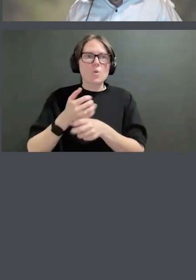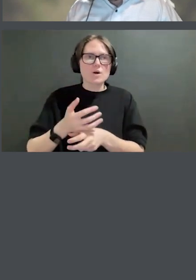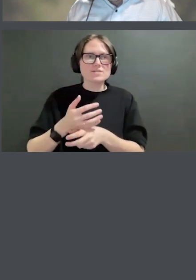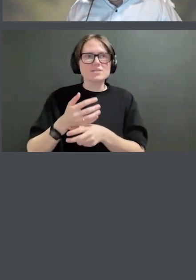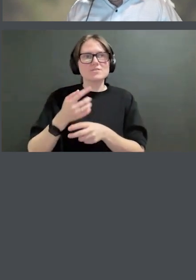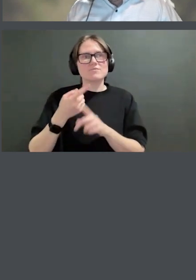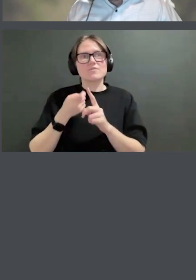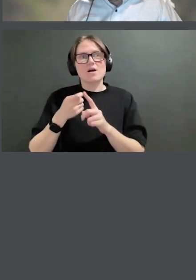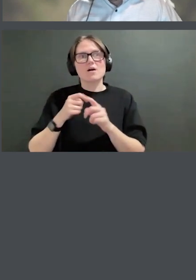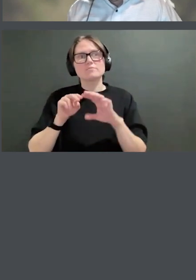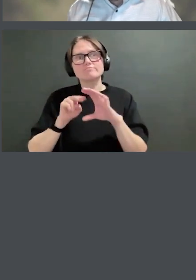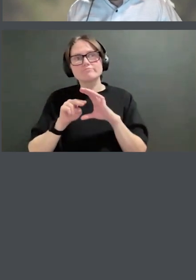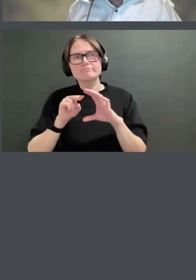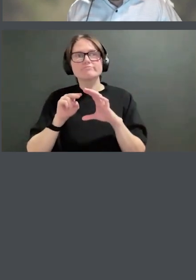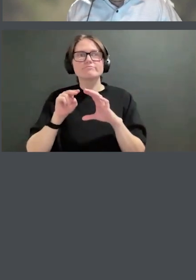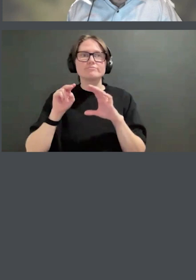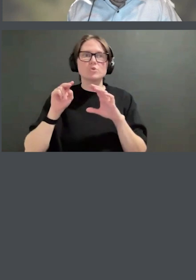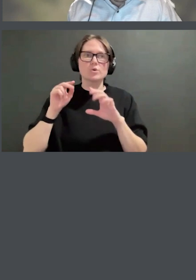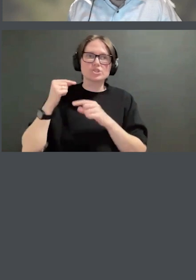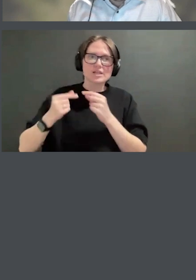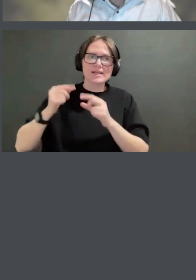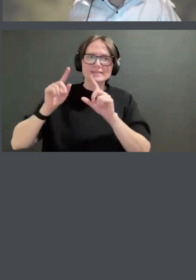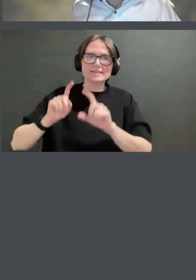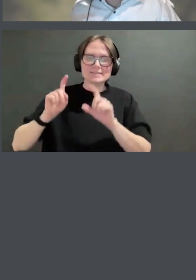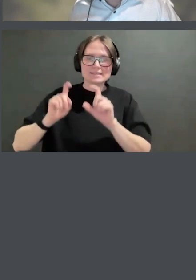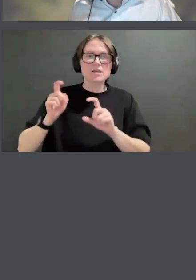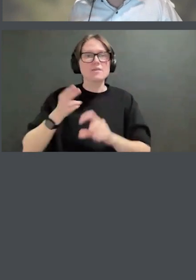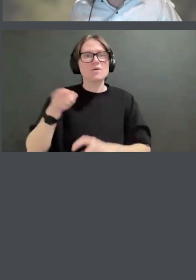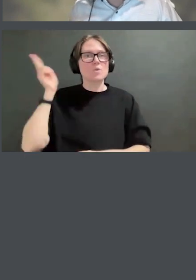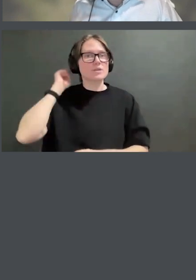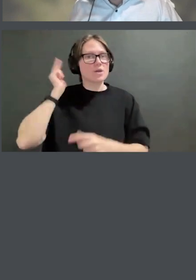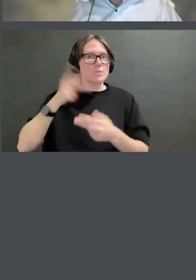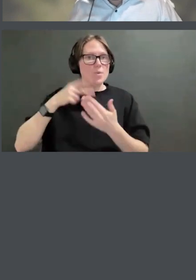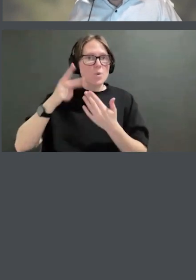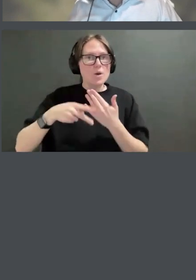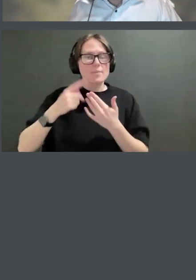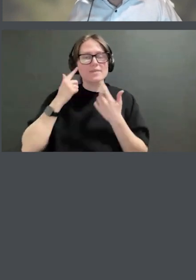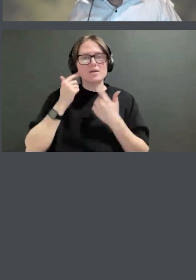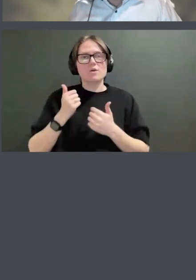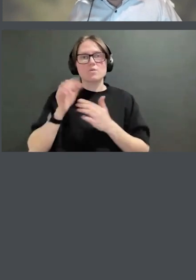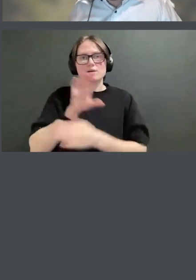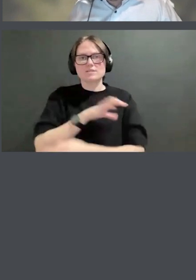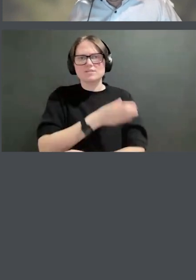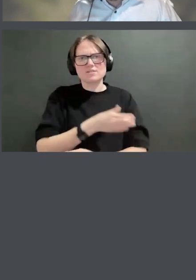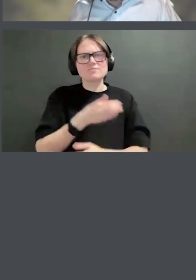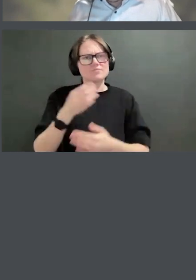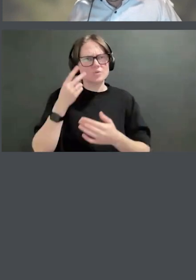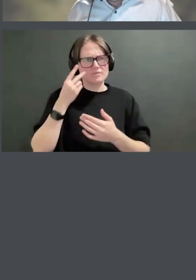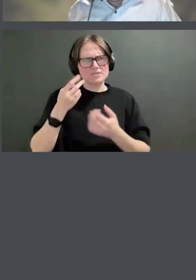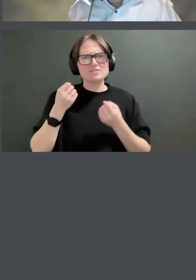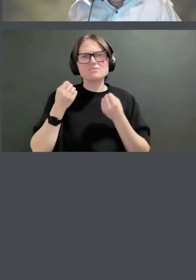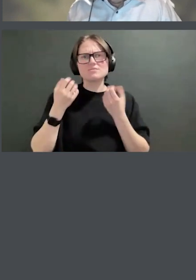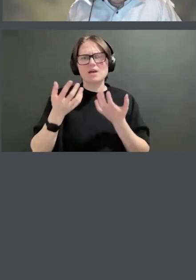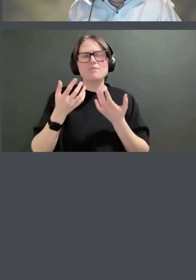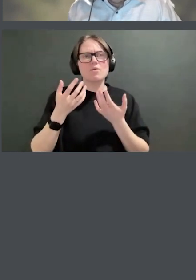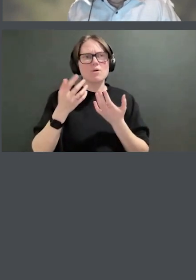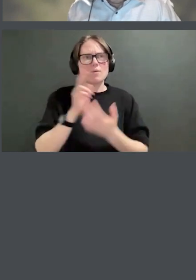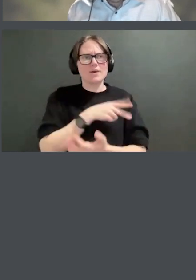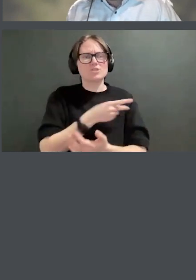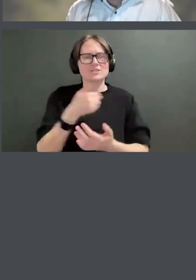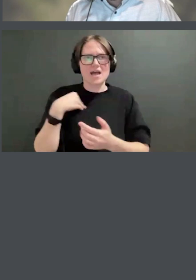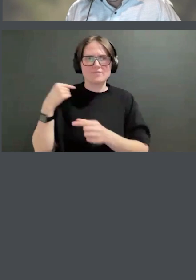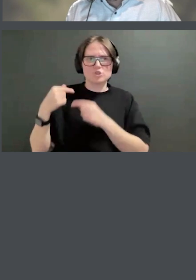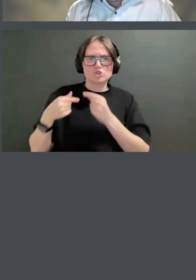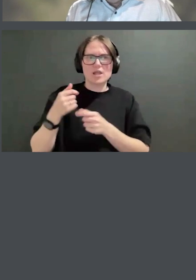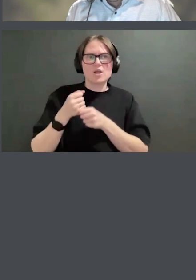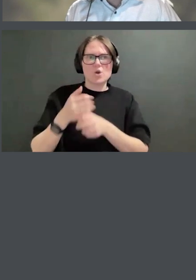And in our cochlear implant program and hearing loss clinic, we've seen several patients over the years who have a genetic cause of hearing